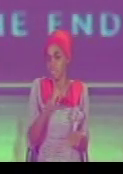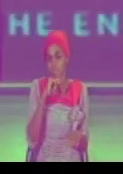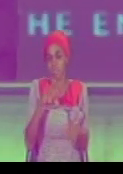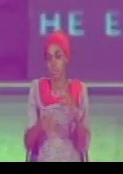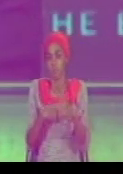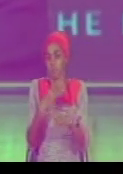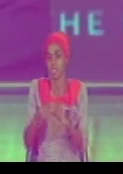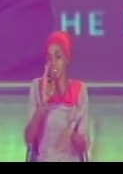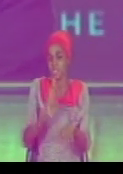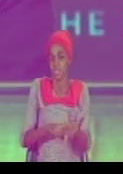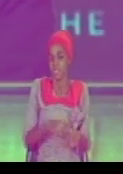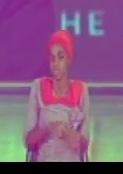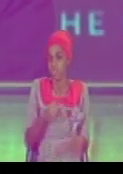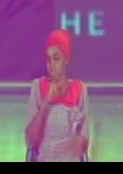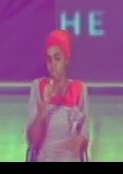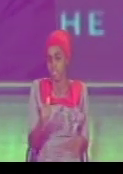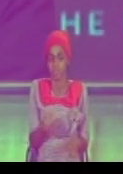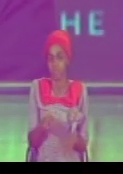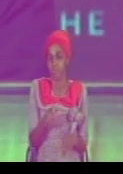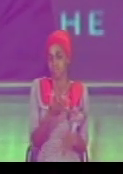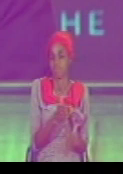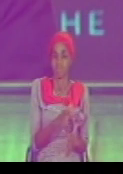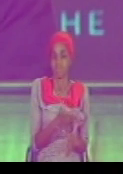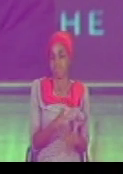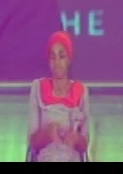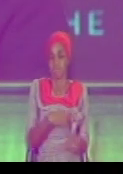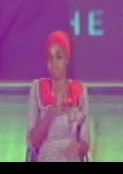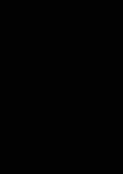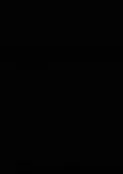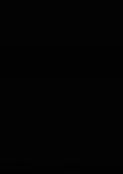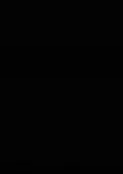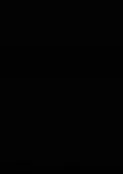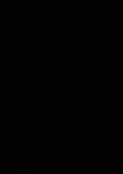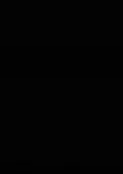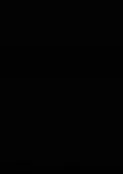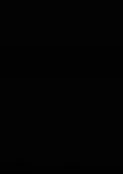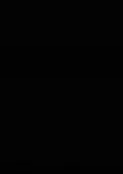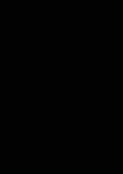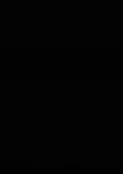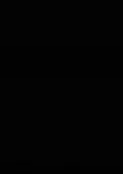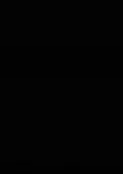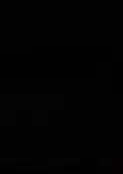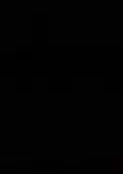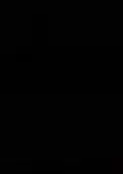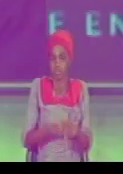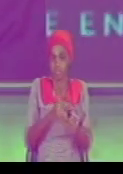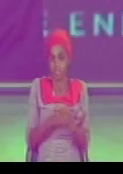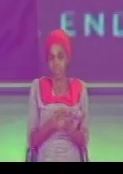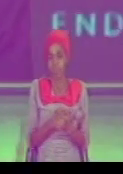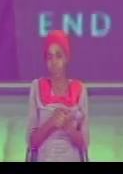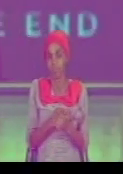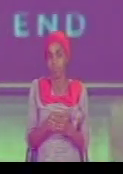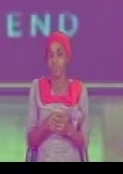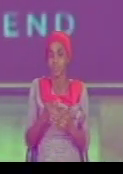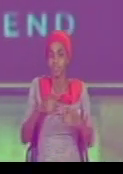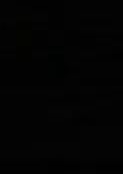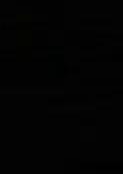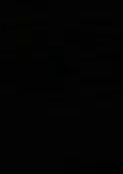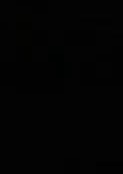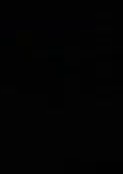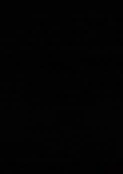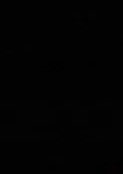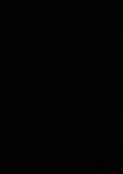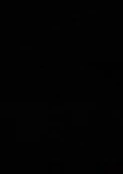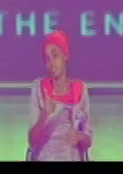not a lukewarm nation. A peculiar people, they be priests unto be an holy